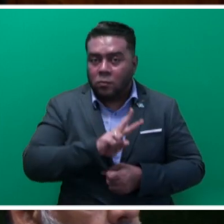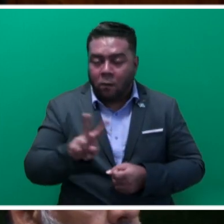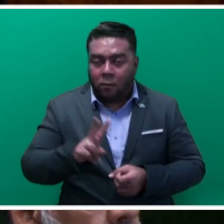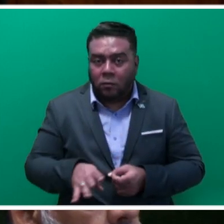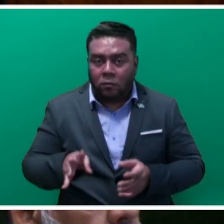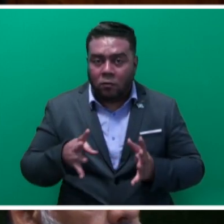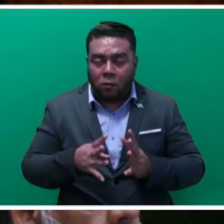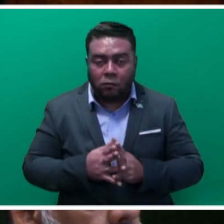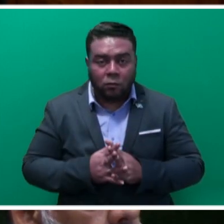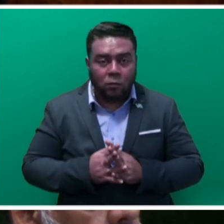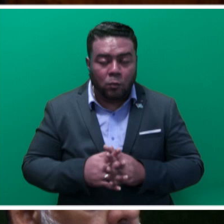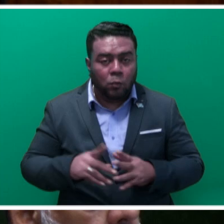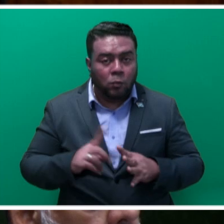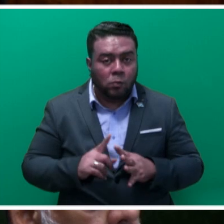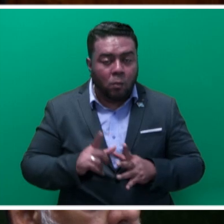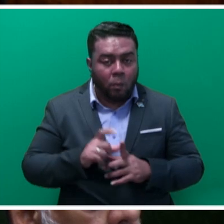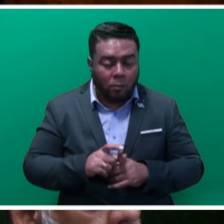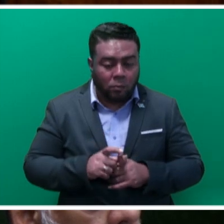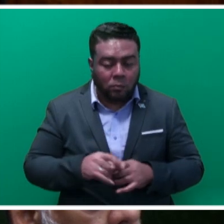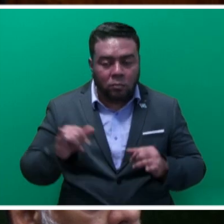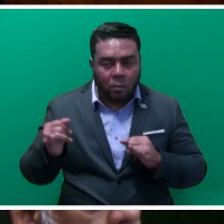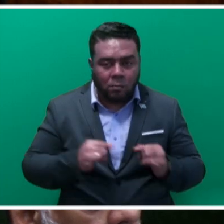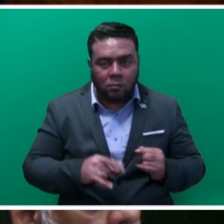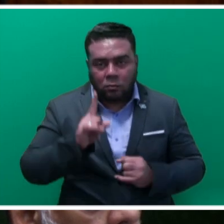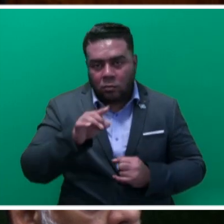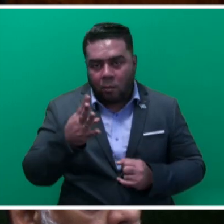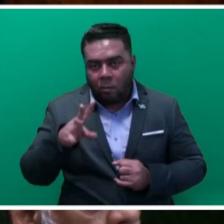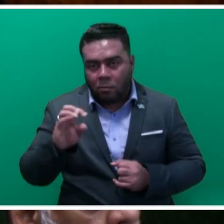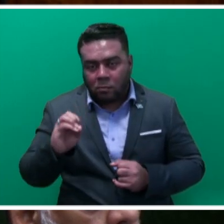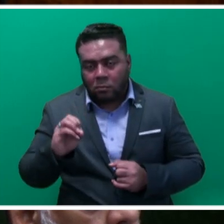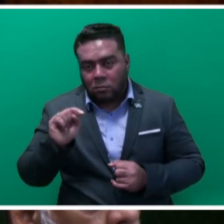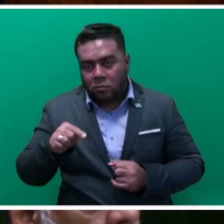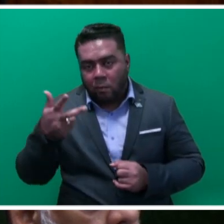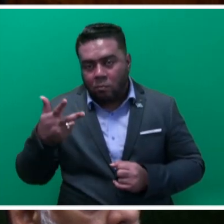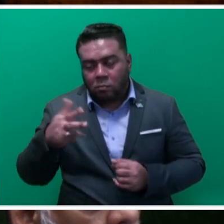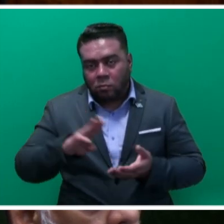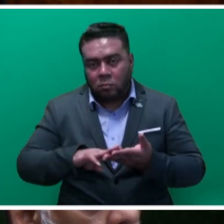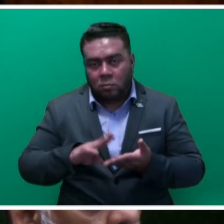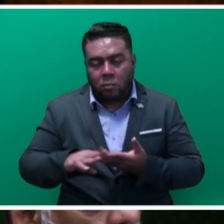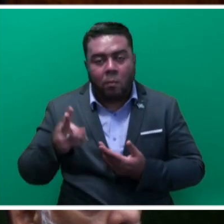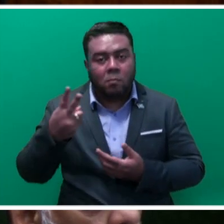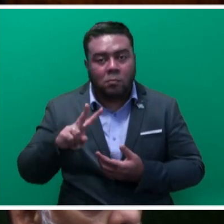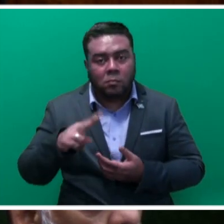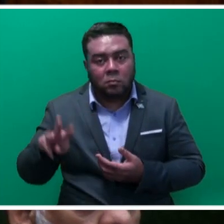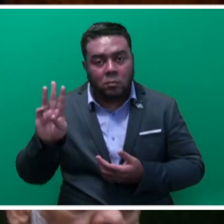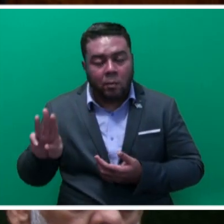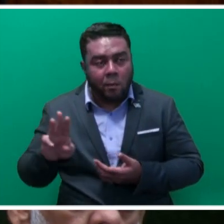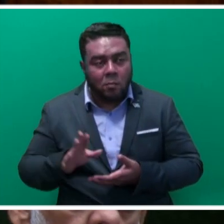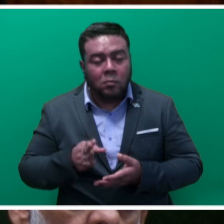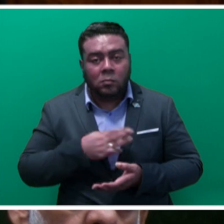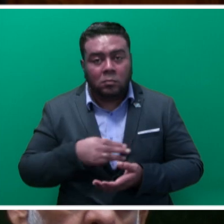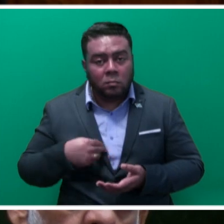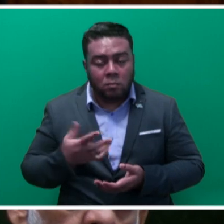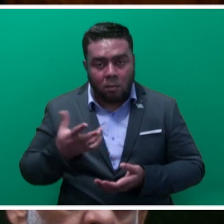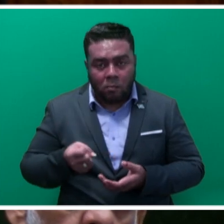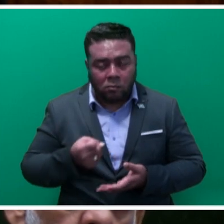imports was around 140.8 million to 2023, and the Ministry has supported women